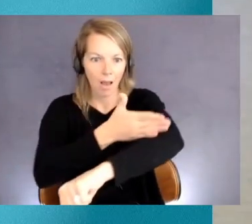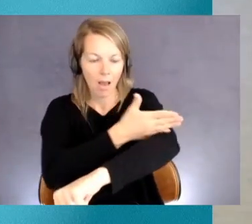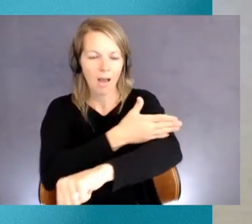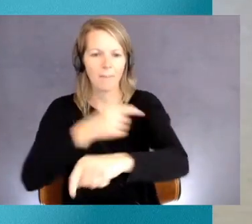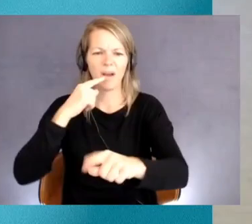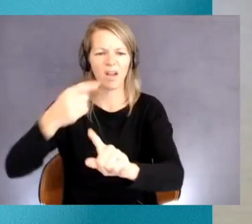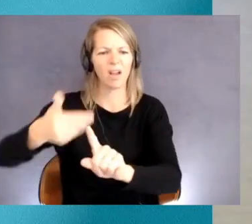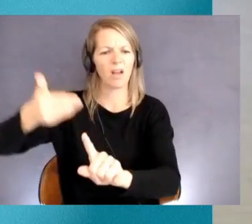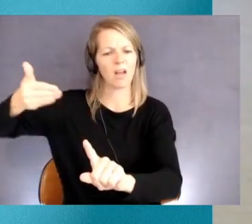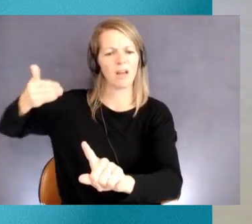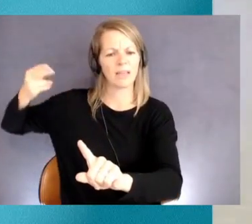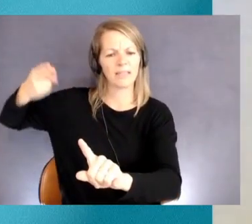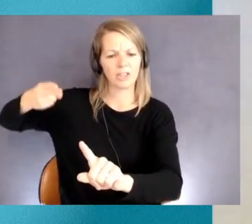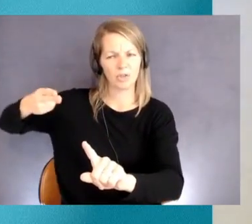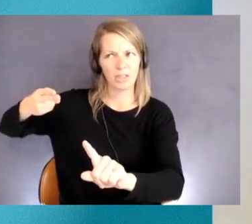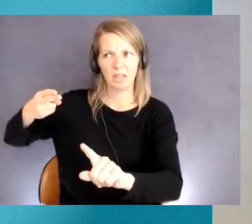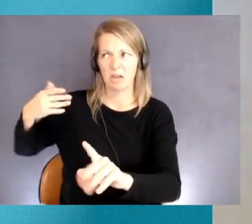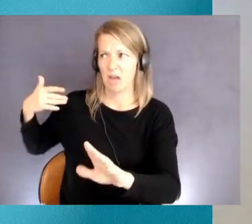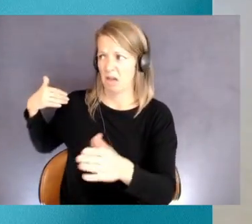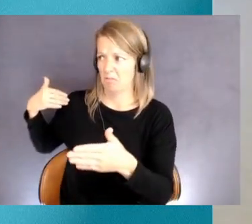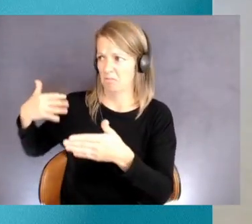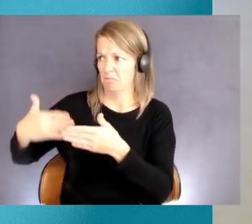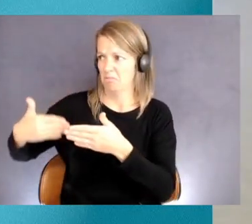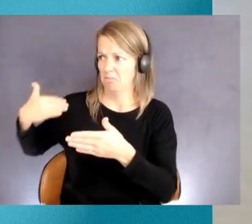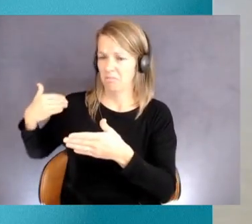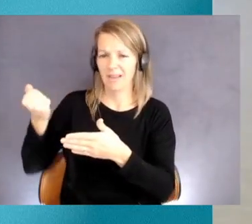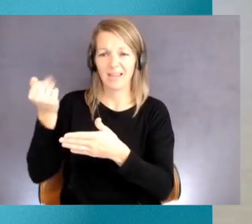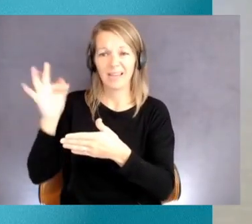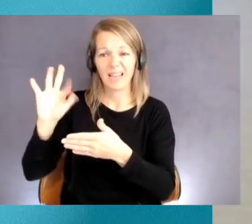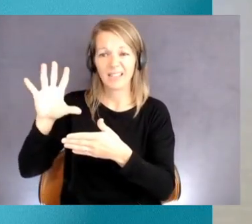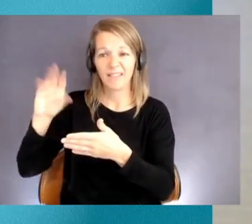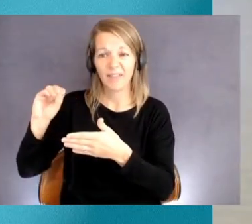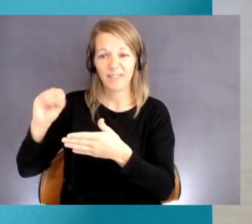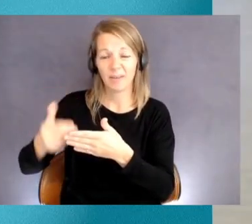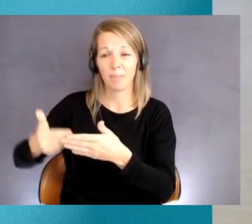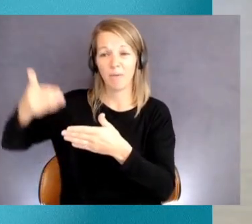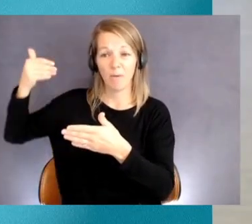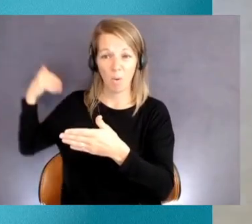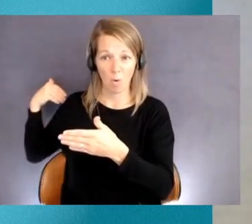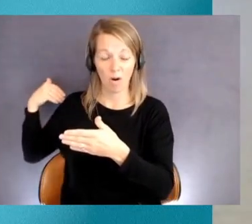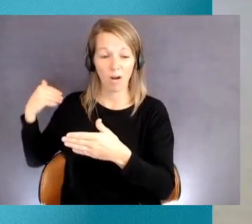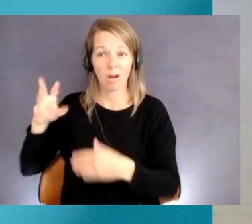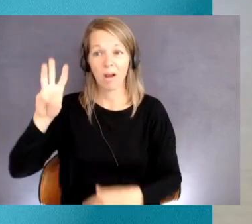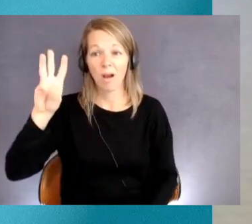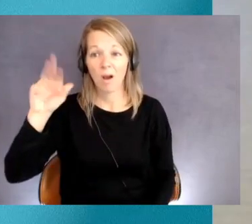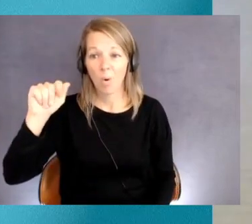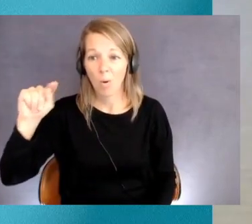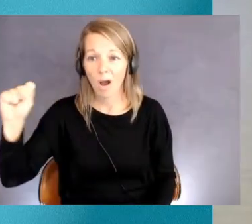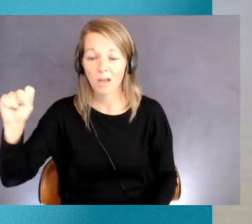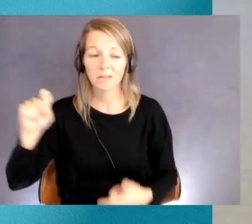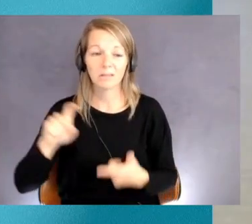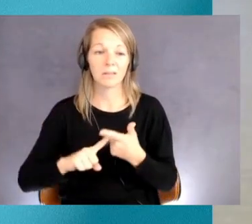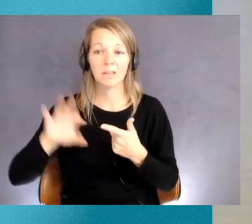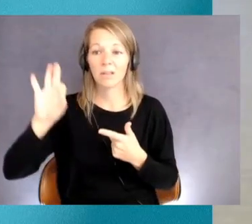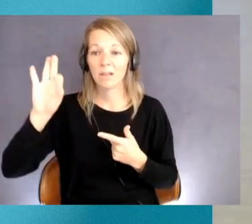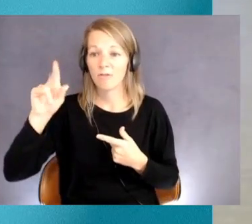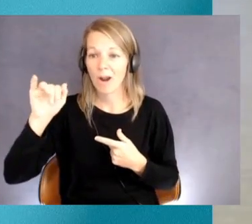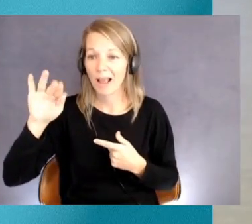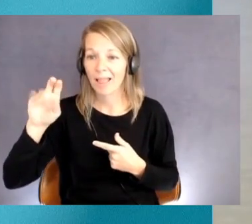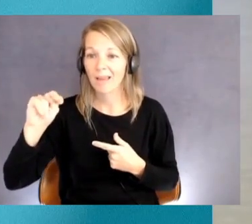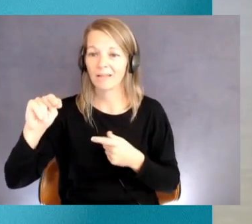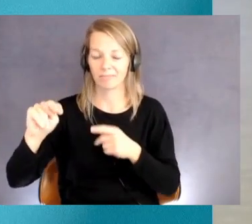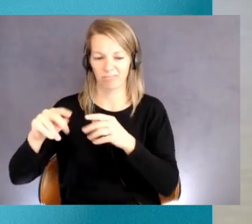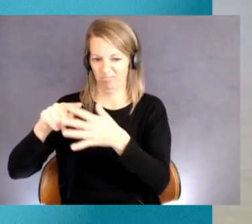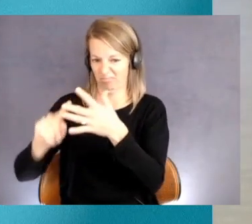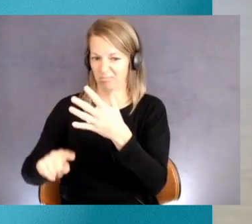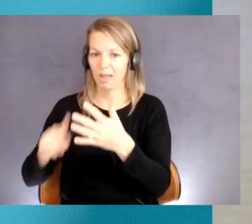that up before the 1950s, before Watts and Crick and Rosalind Franklin discovered that there was a such